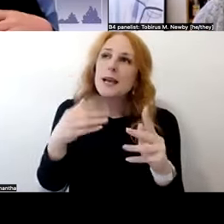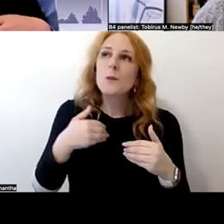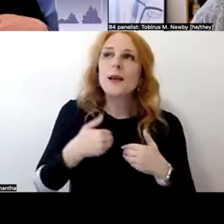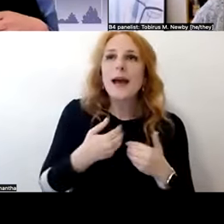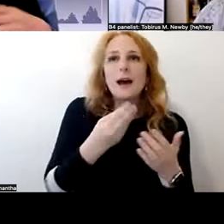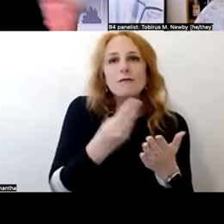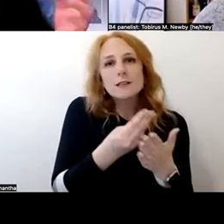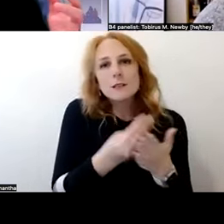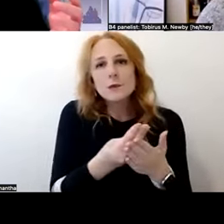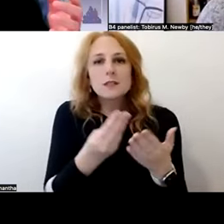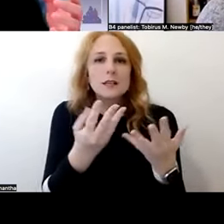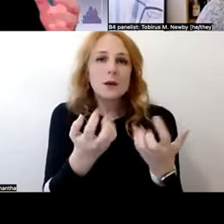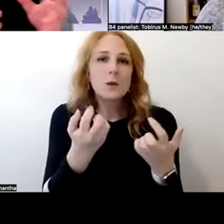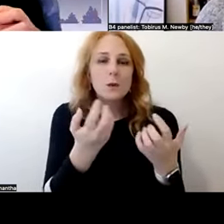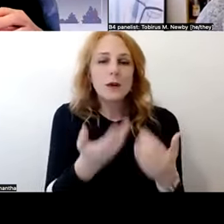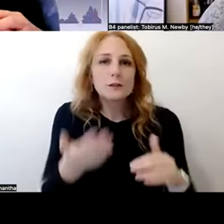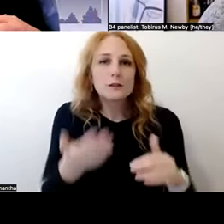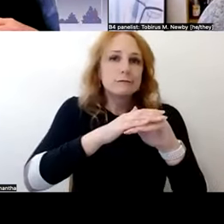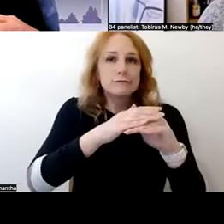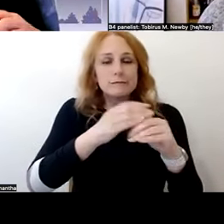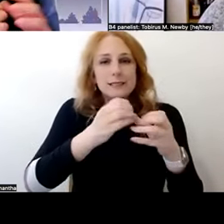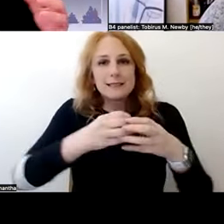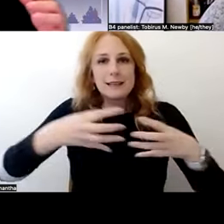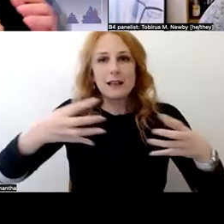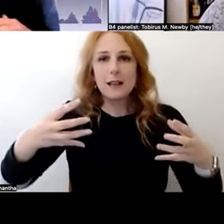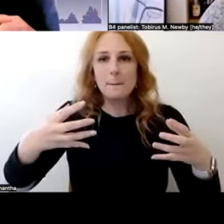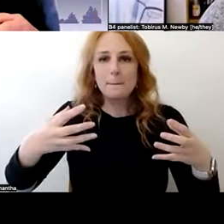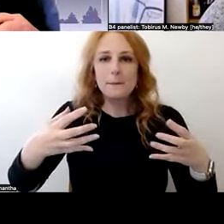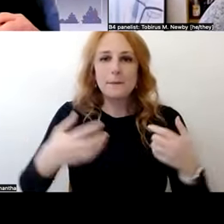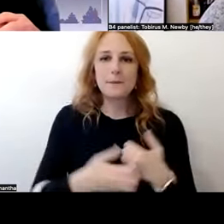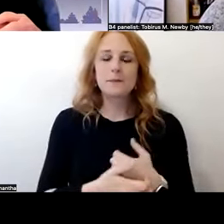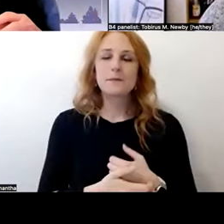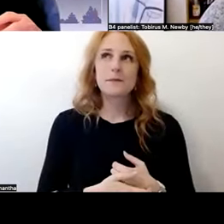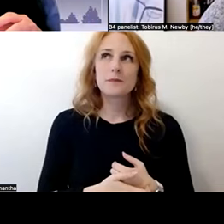and we wanna scale it up. I think it's